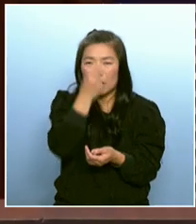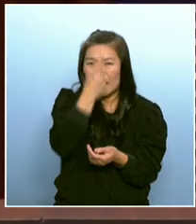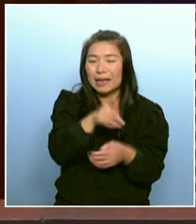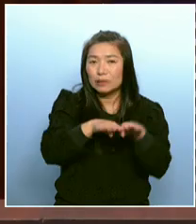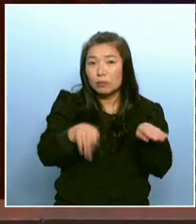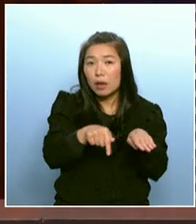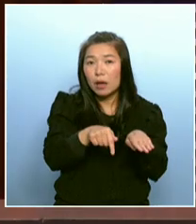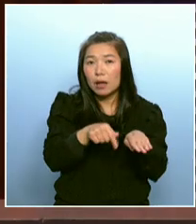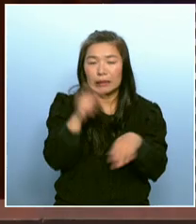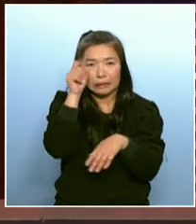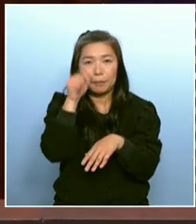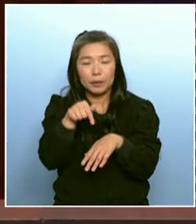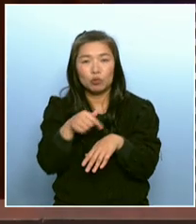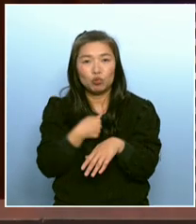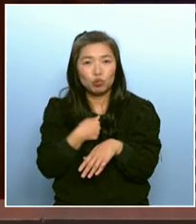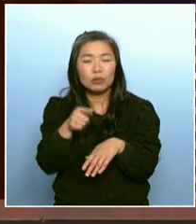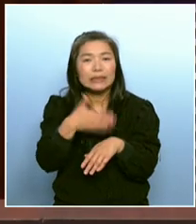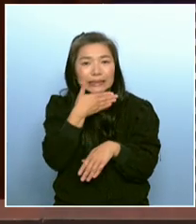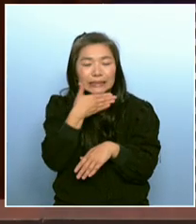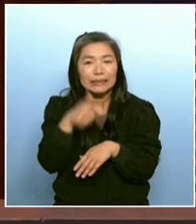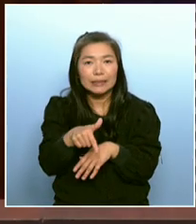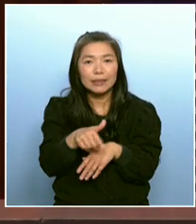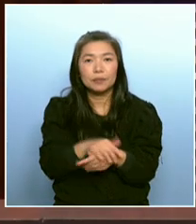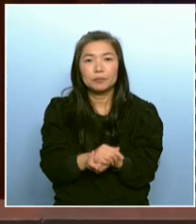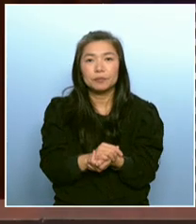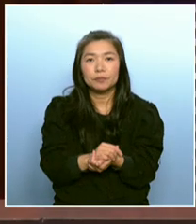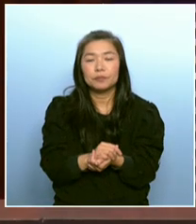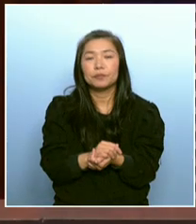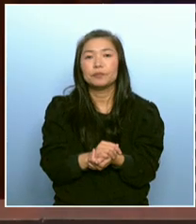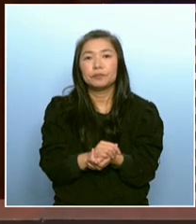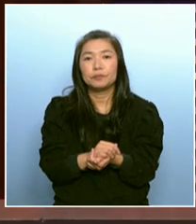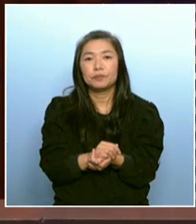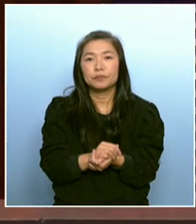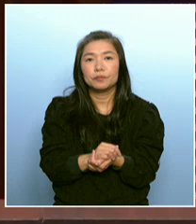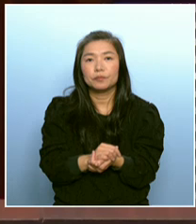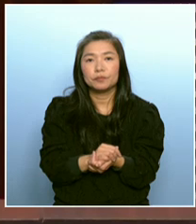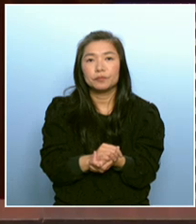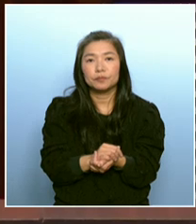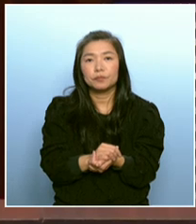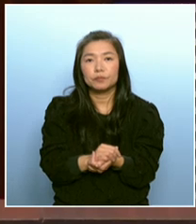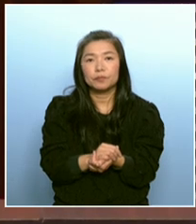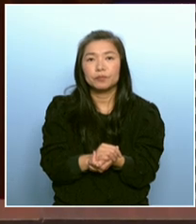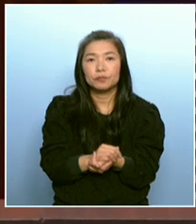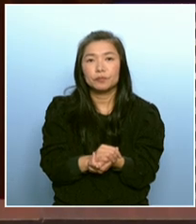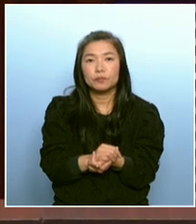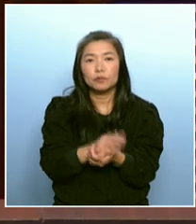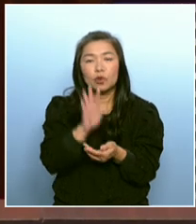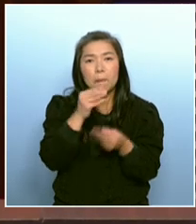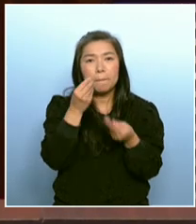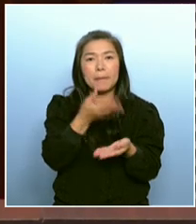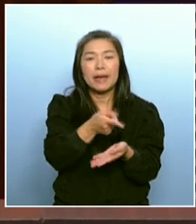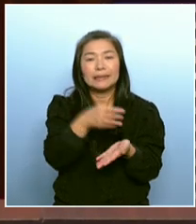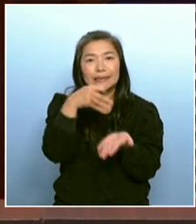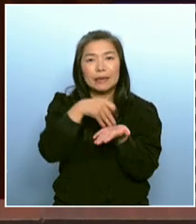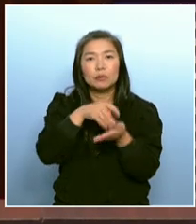we identify any children or young people from marginal families,